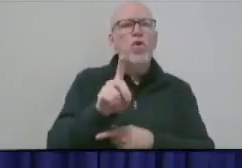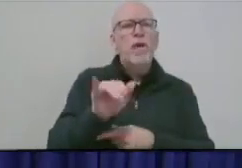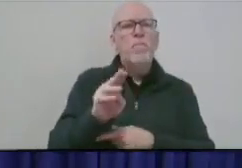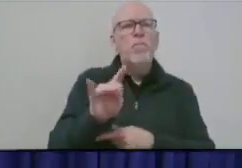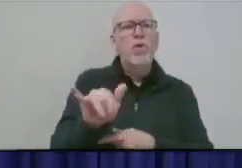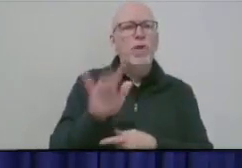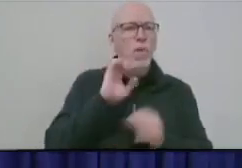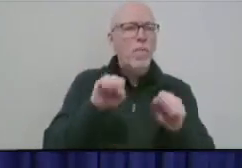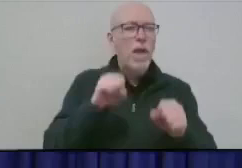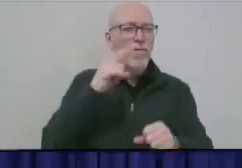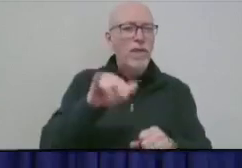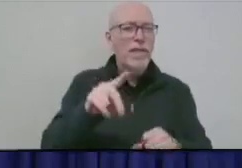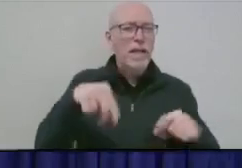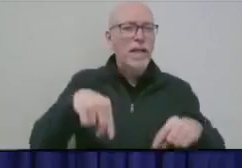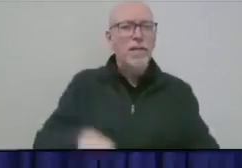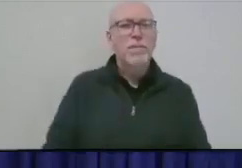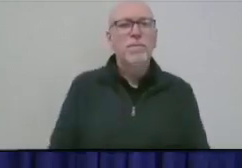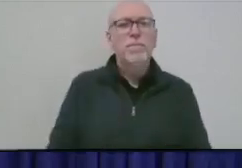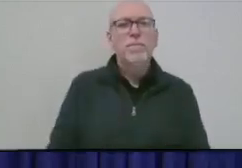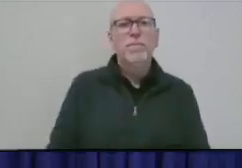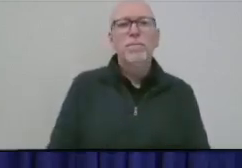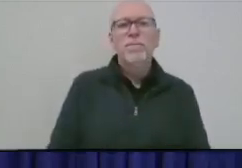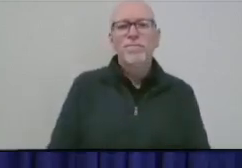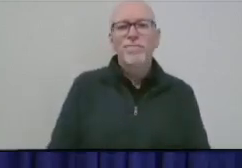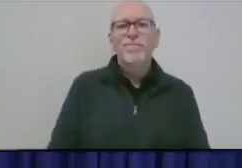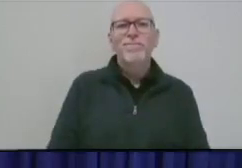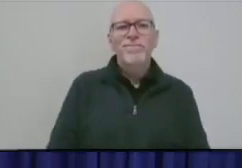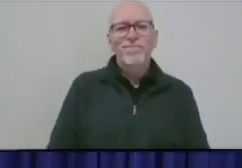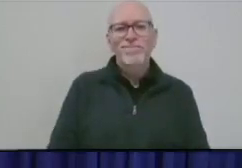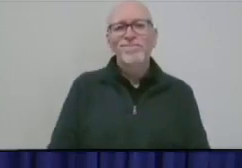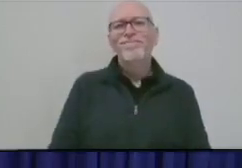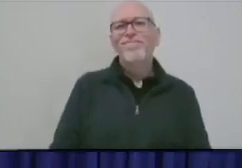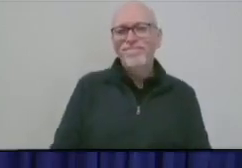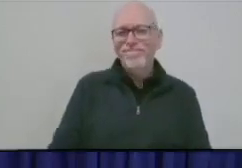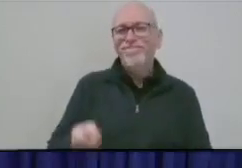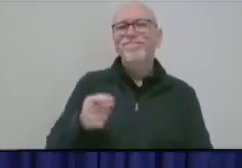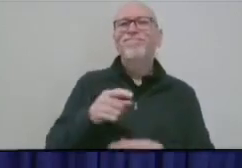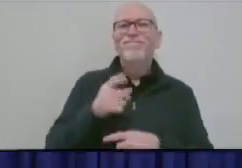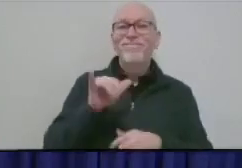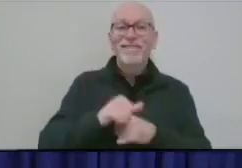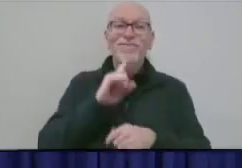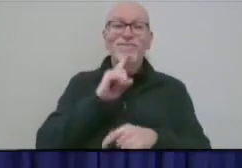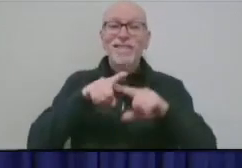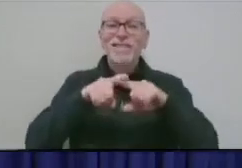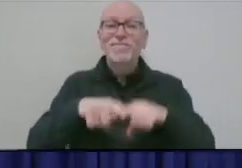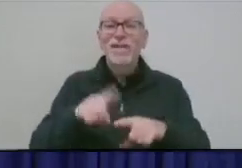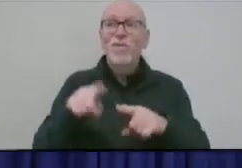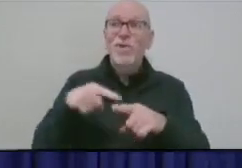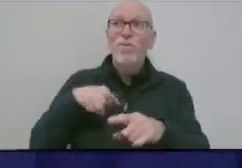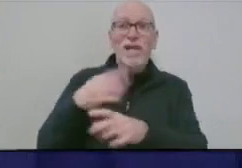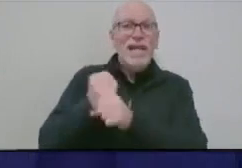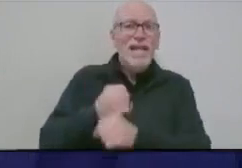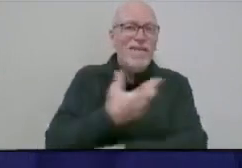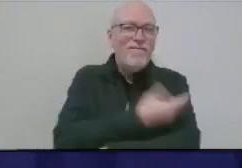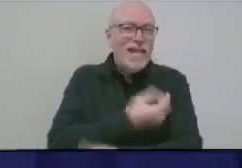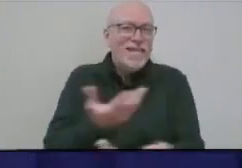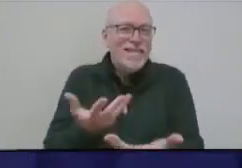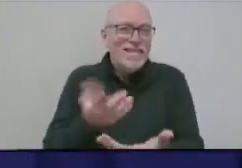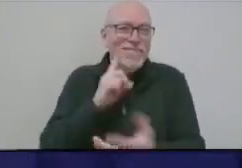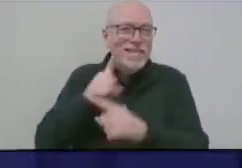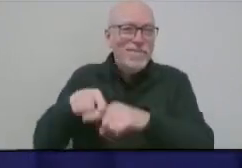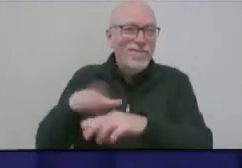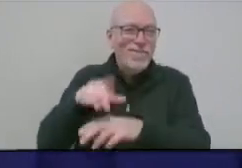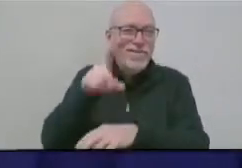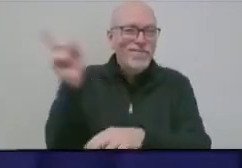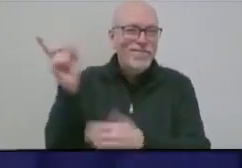for the state of Indiana? You know, that's really going to depend on when we receive enough vaccine to do that, right? I mean,